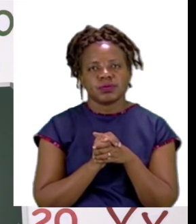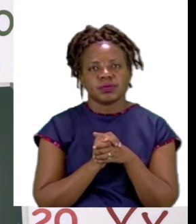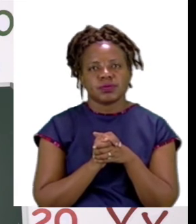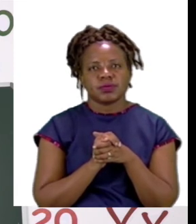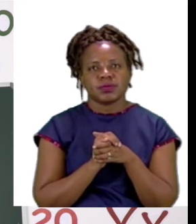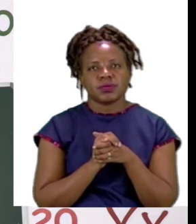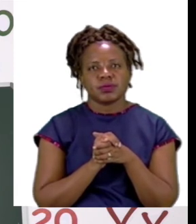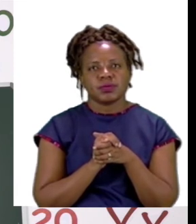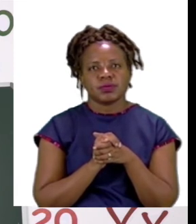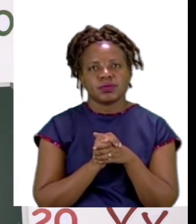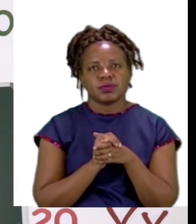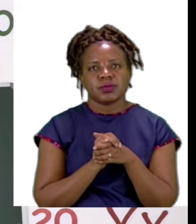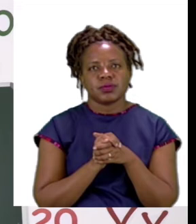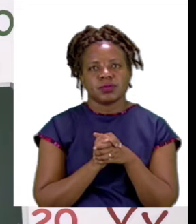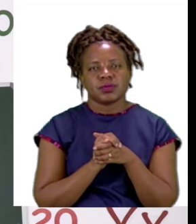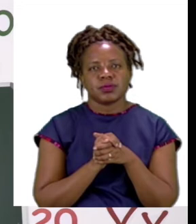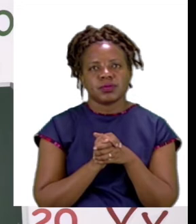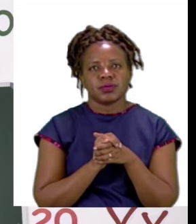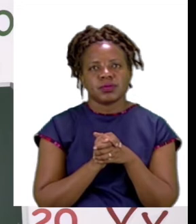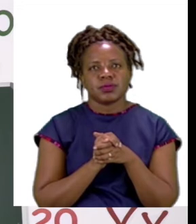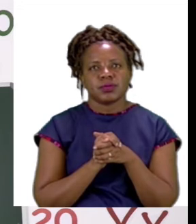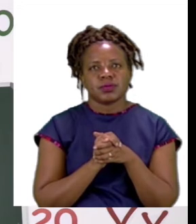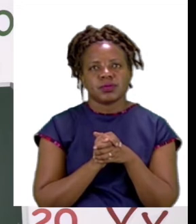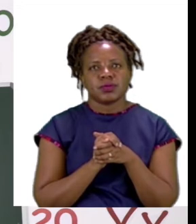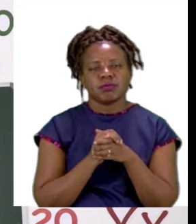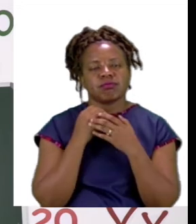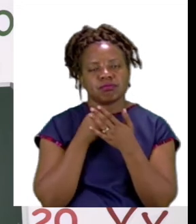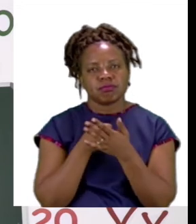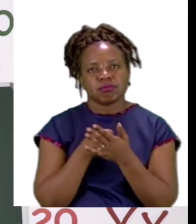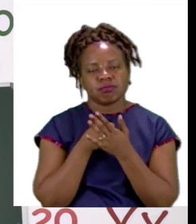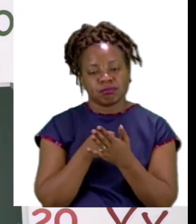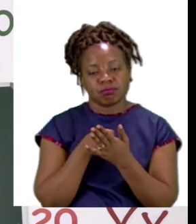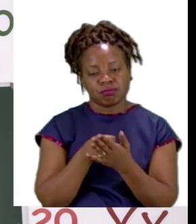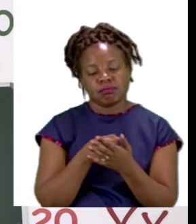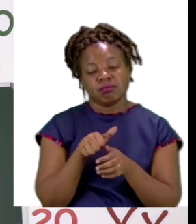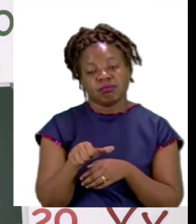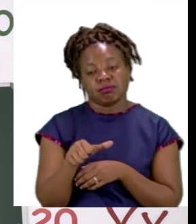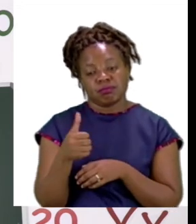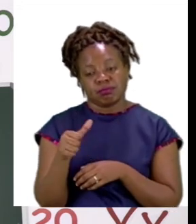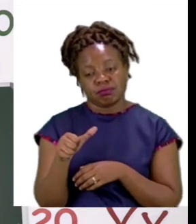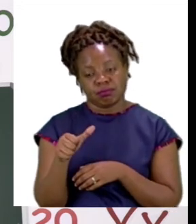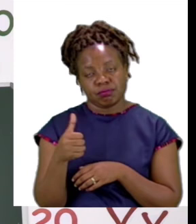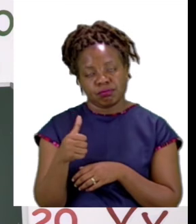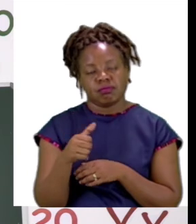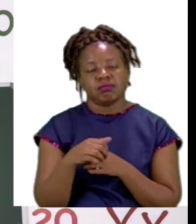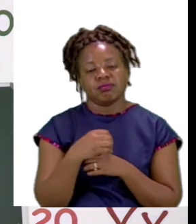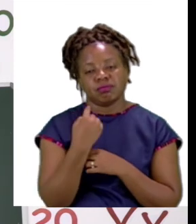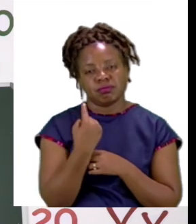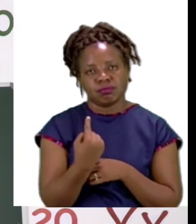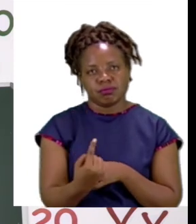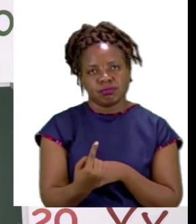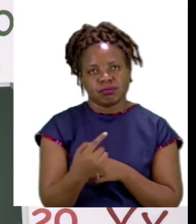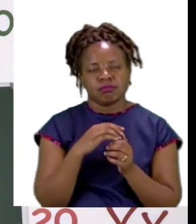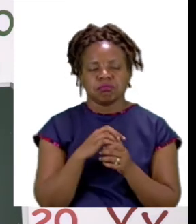the borrowing is equal. I want you to try and do the next one by yourself. And if it's still